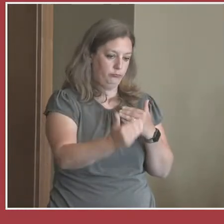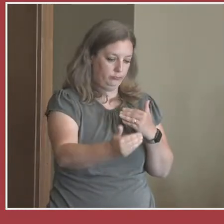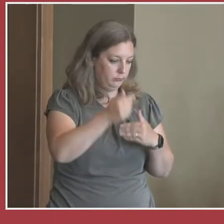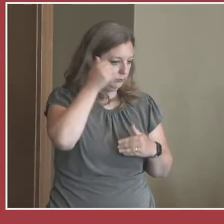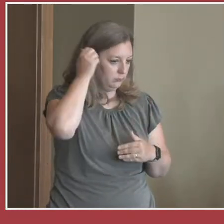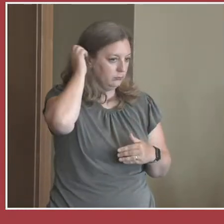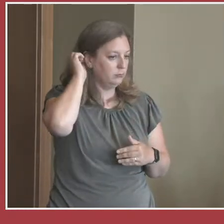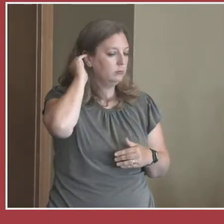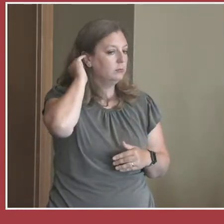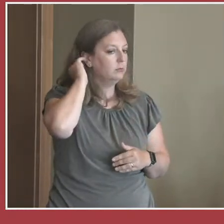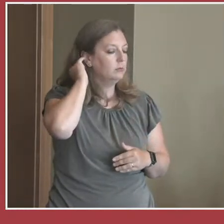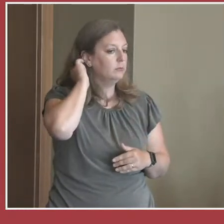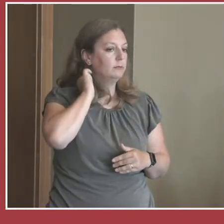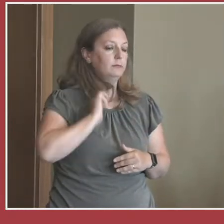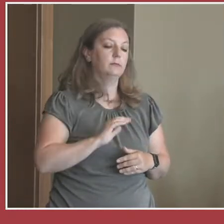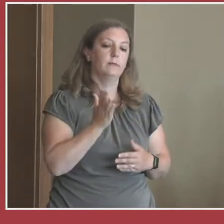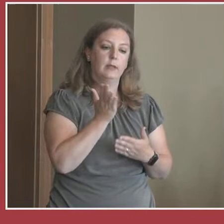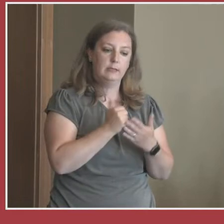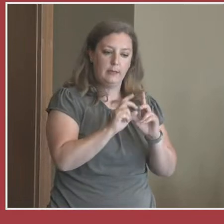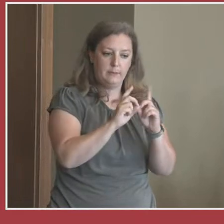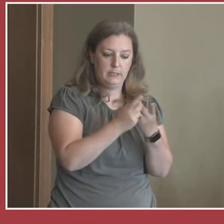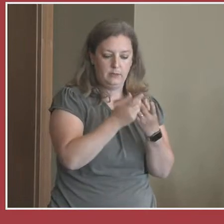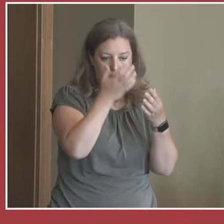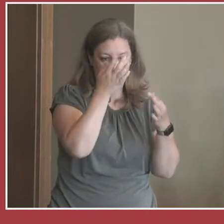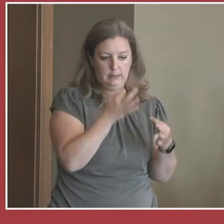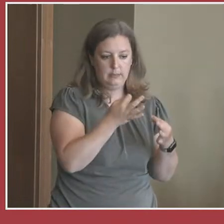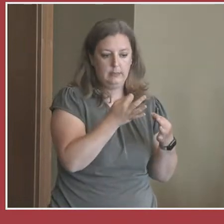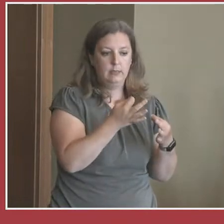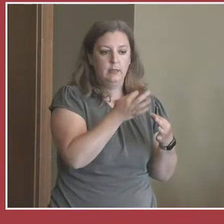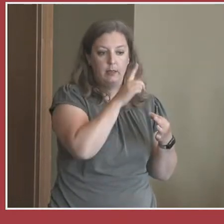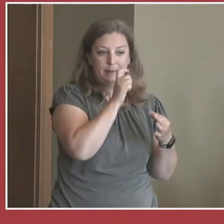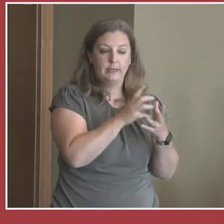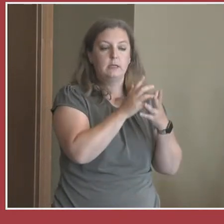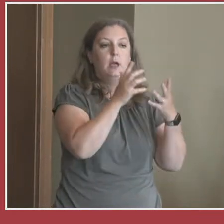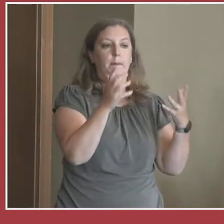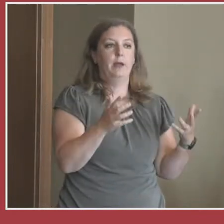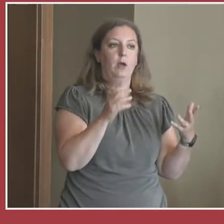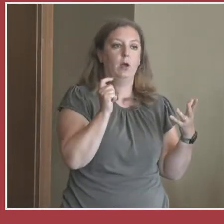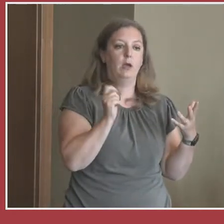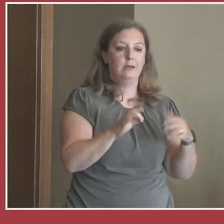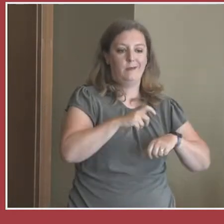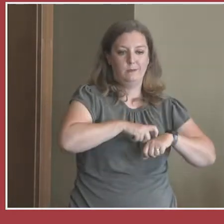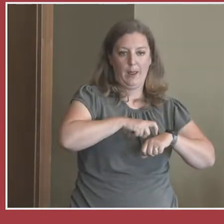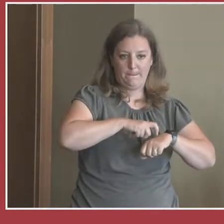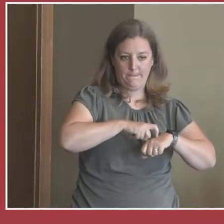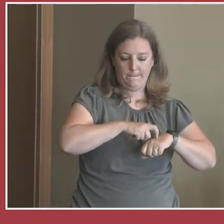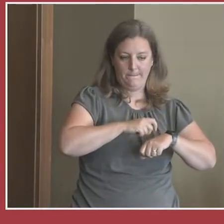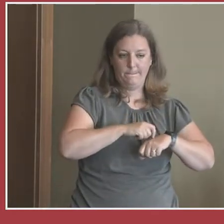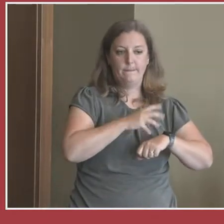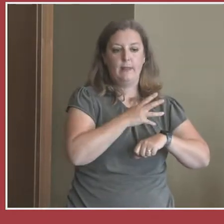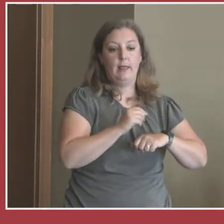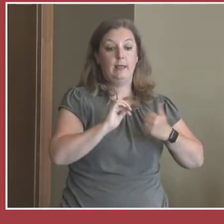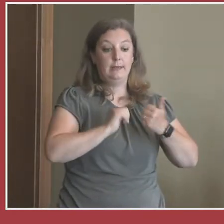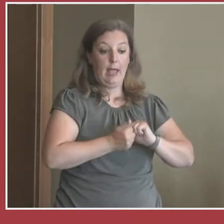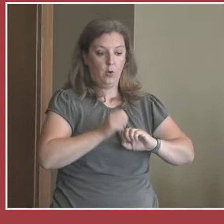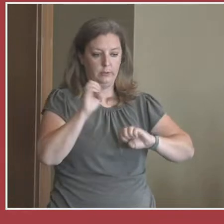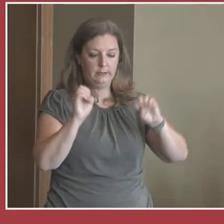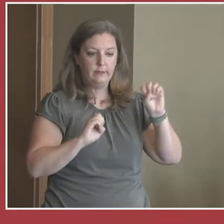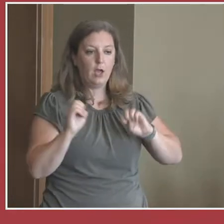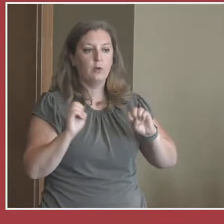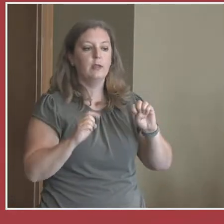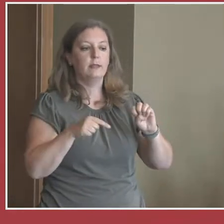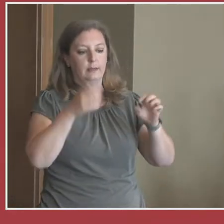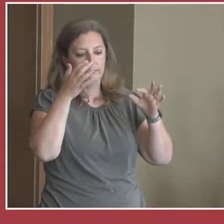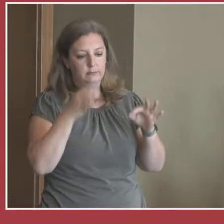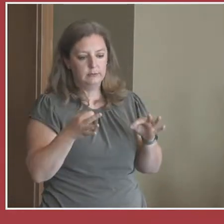it otherwise. Some districts choose to do because of the amount of time and how they do an evaluation, they